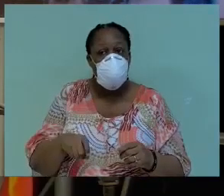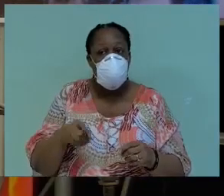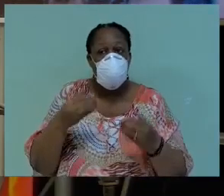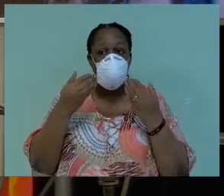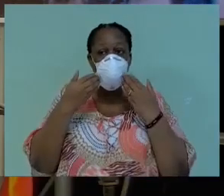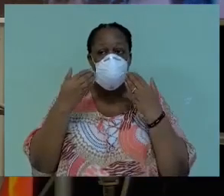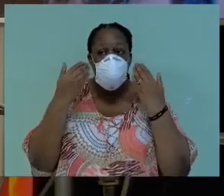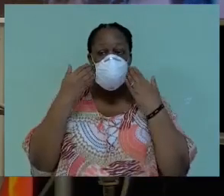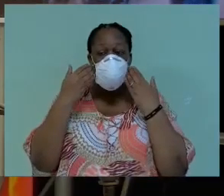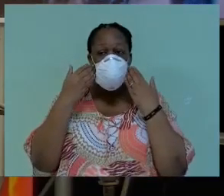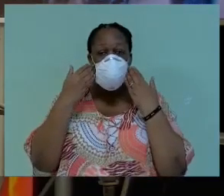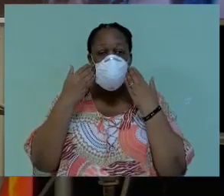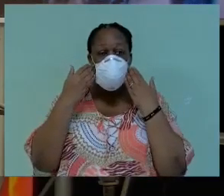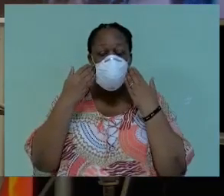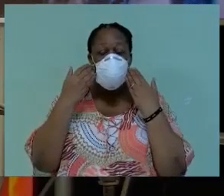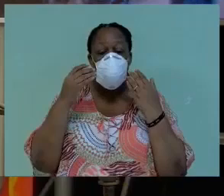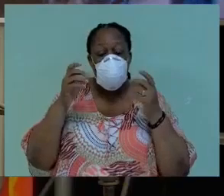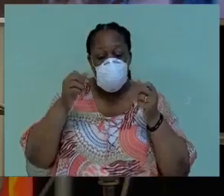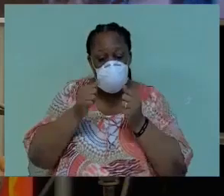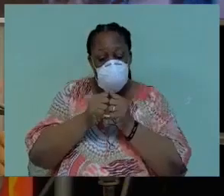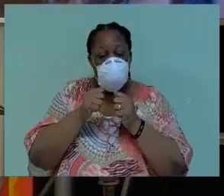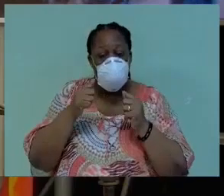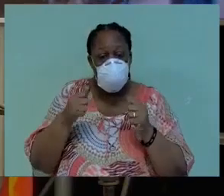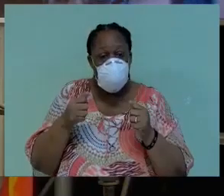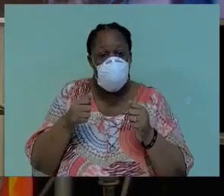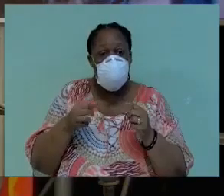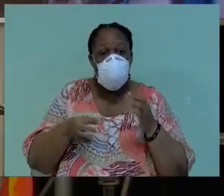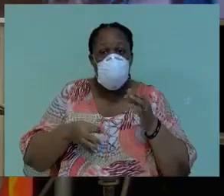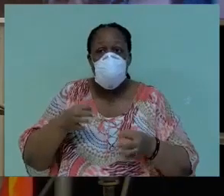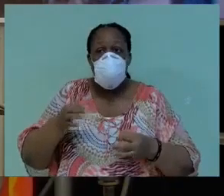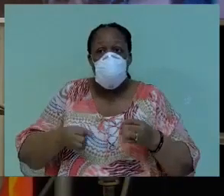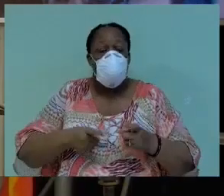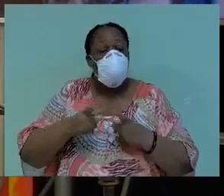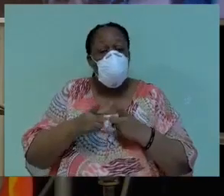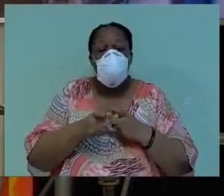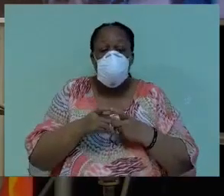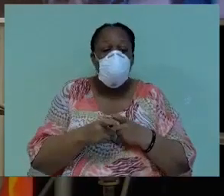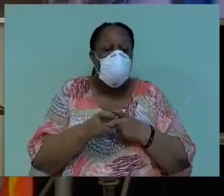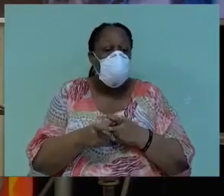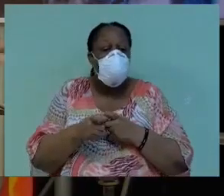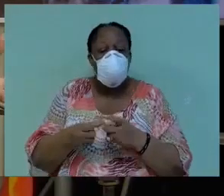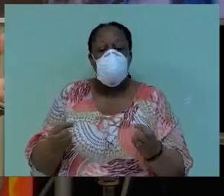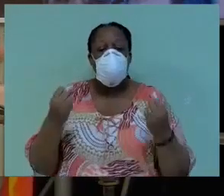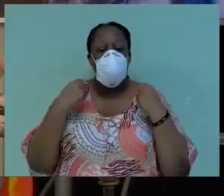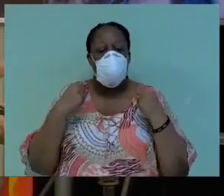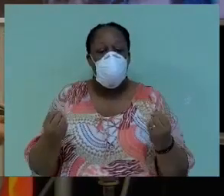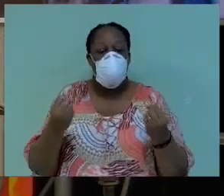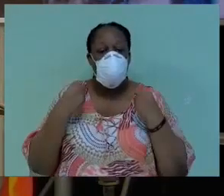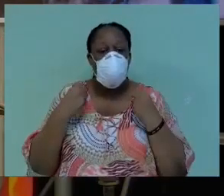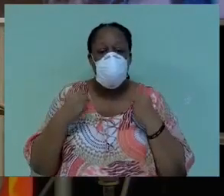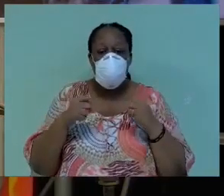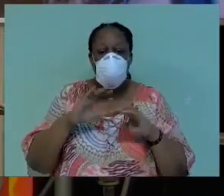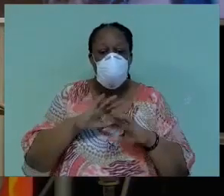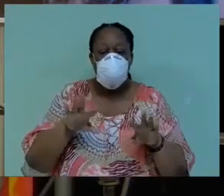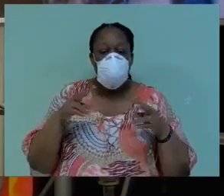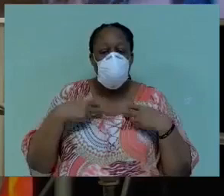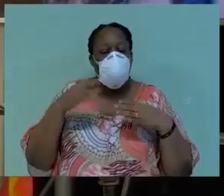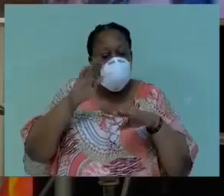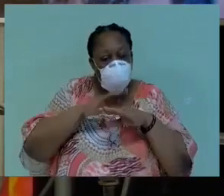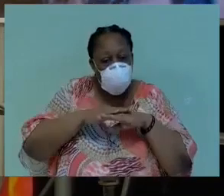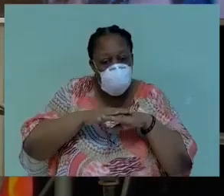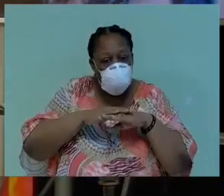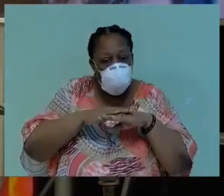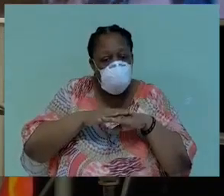have a mask with you. But if you are jogging on the bypass road, you don't need to have the mask on your